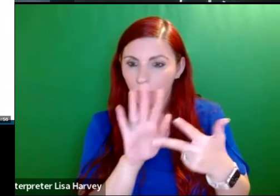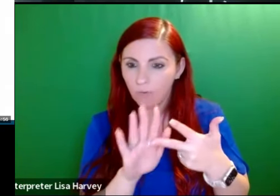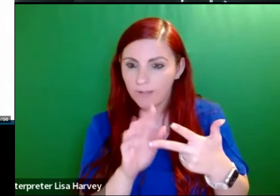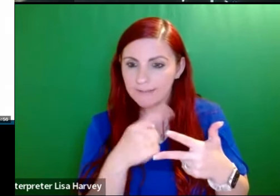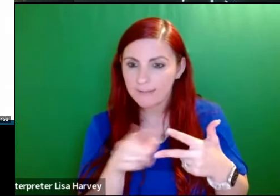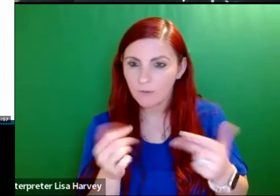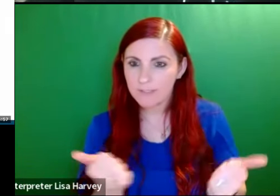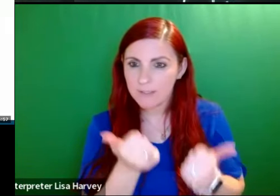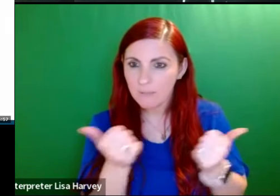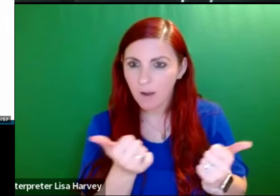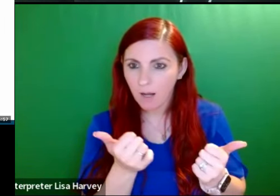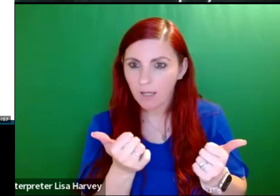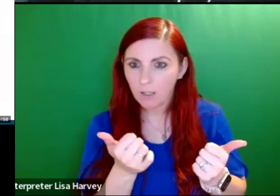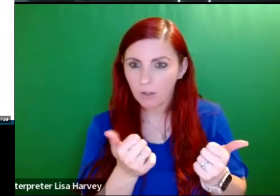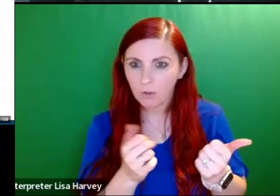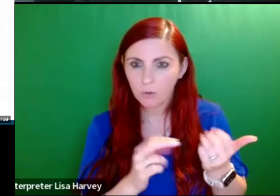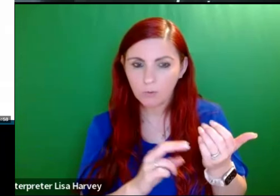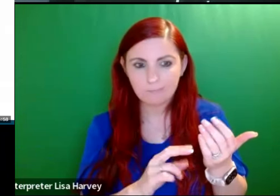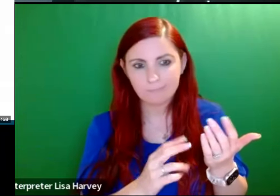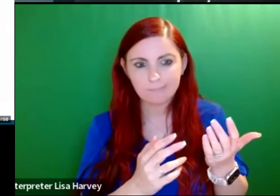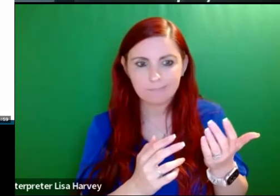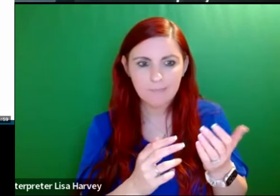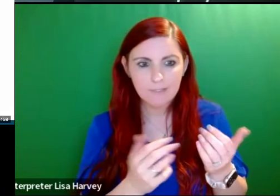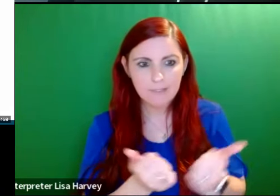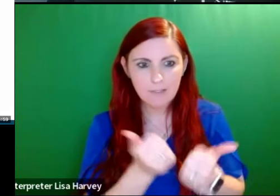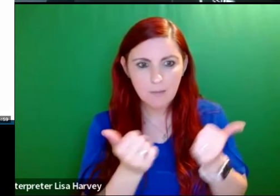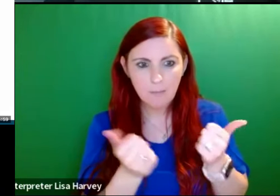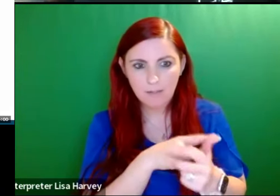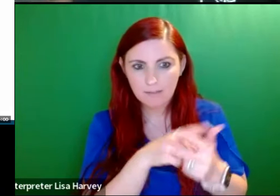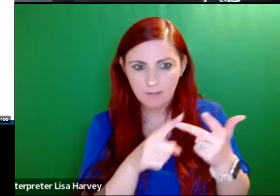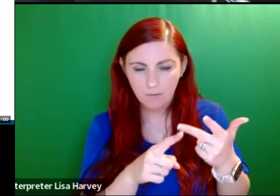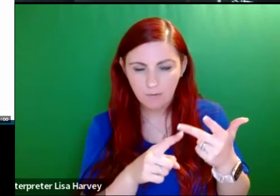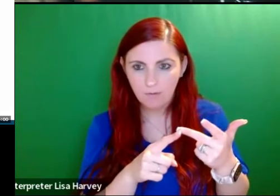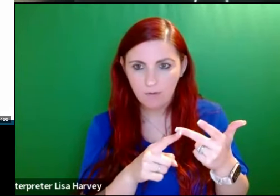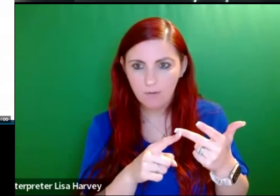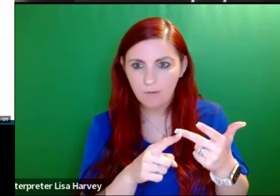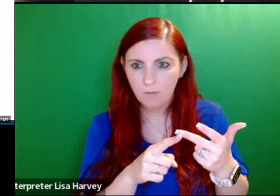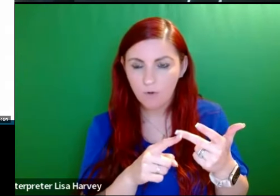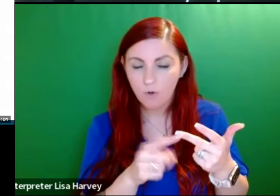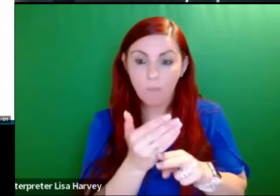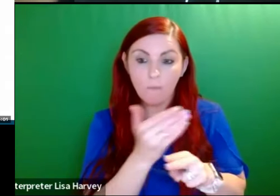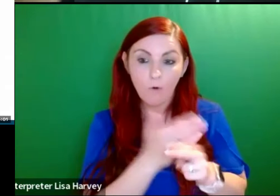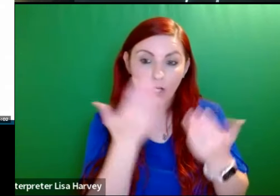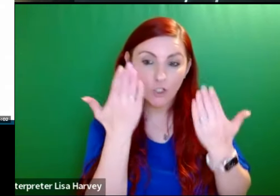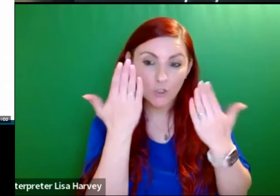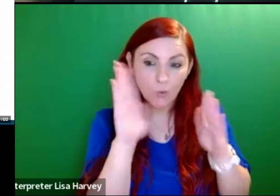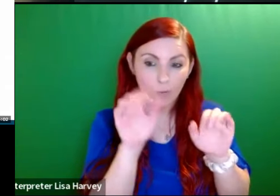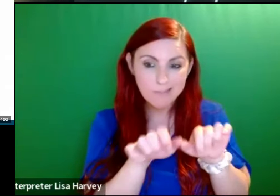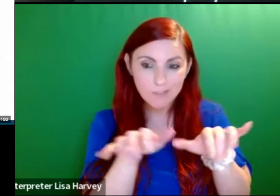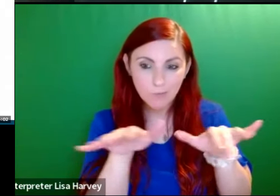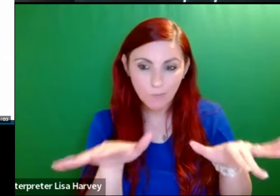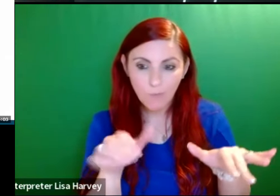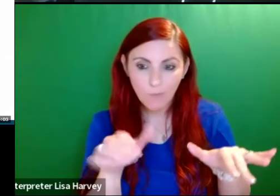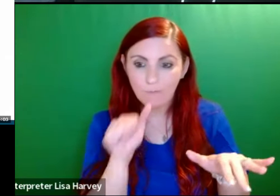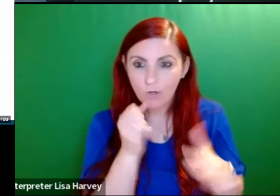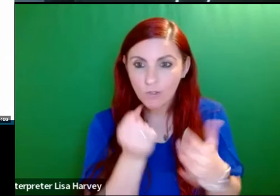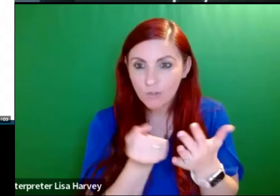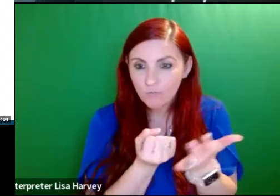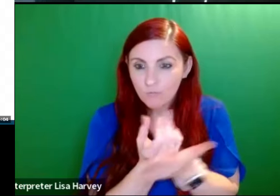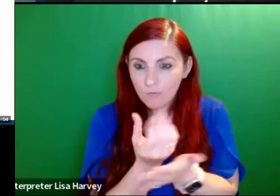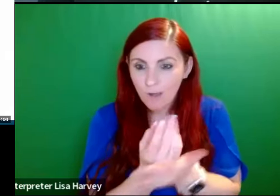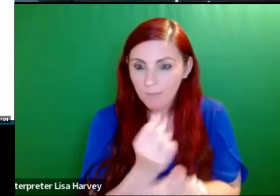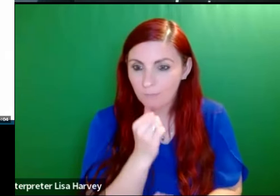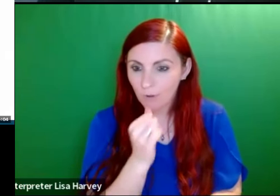units which kind of denote the lexicality of a sign. So before I show you the distribution, I probably need to describe them